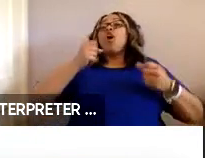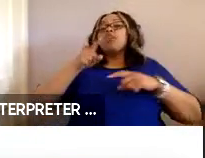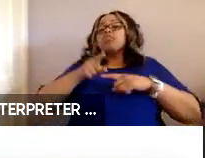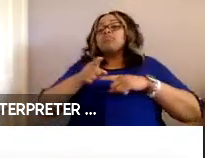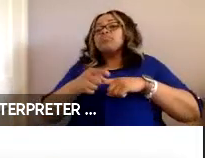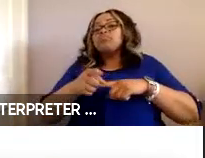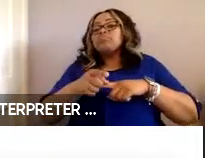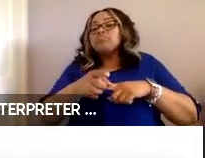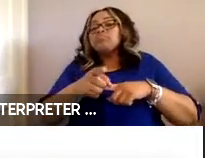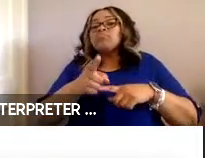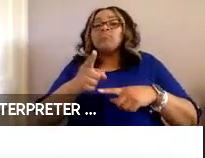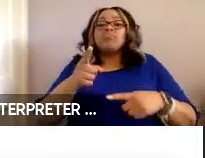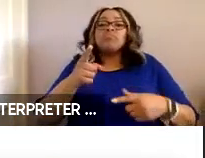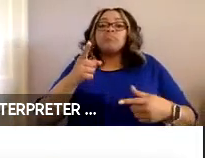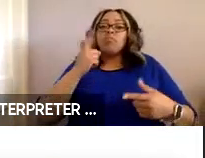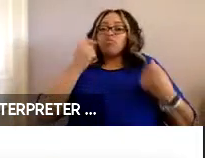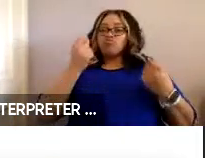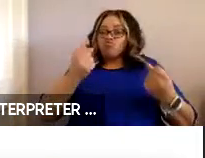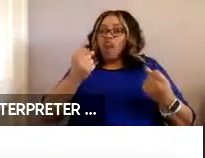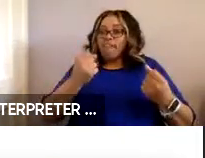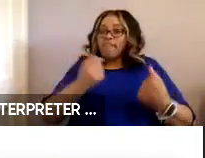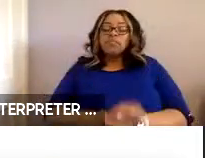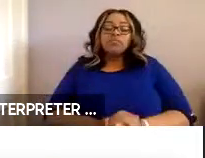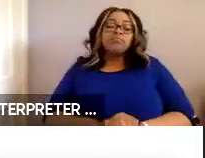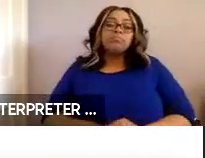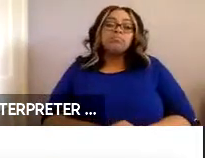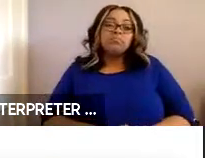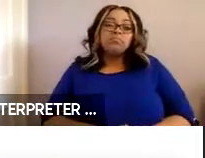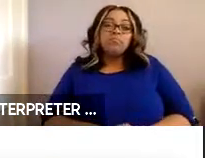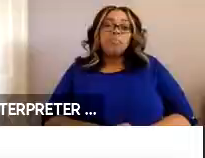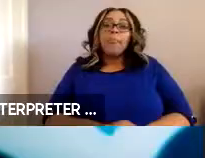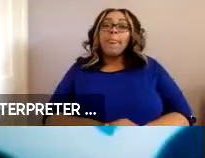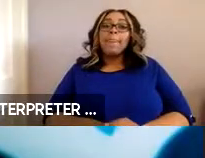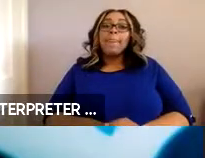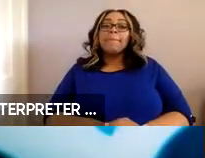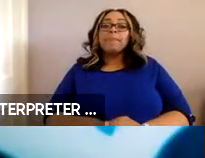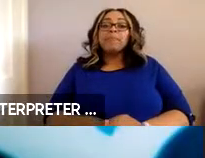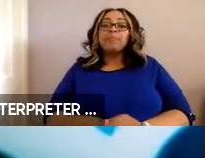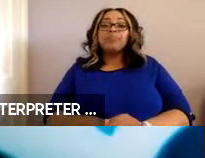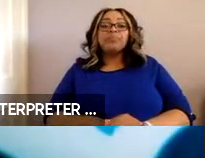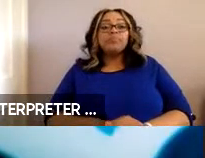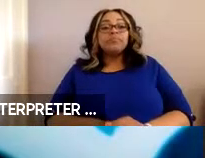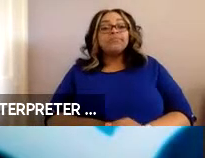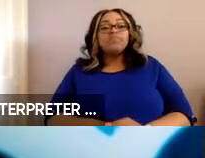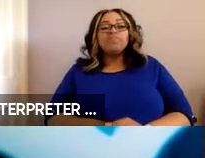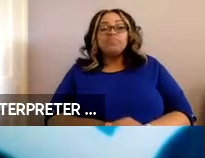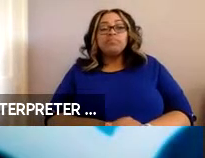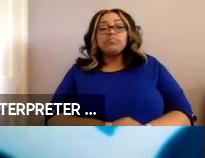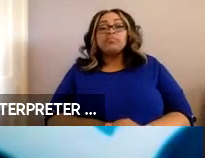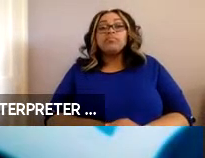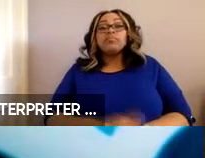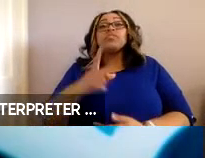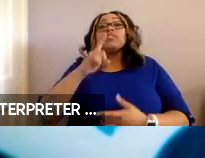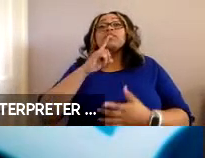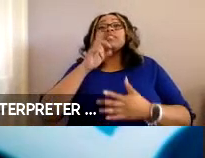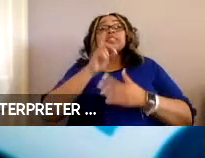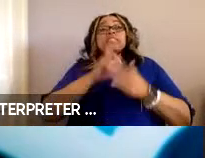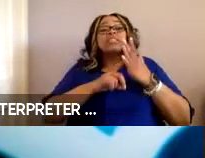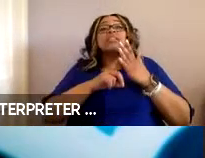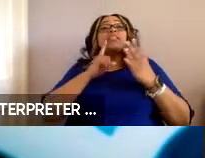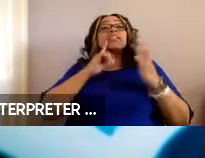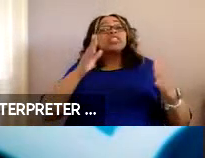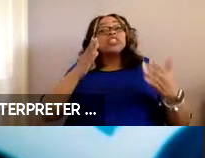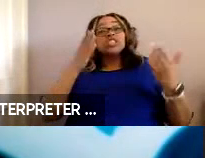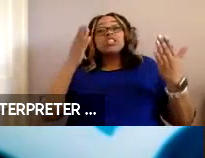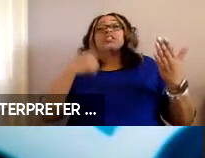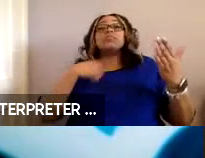navigate obstacles while driving. Next slide. So these design sessions suggest